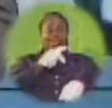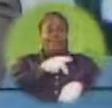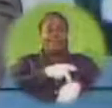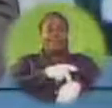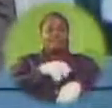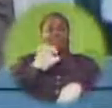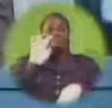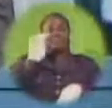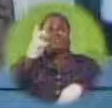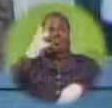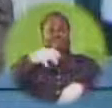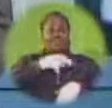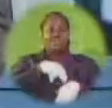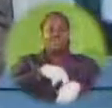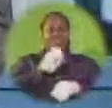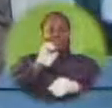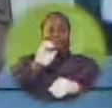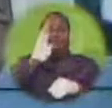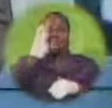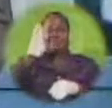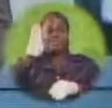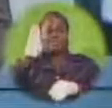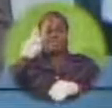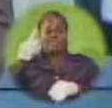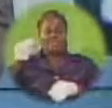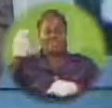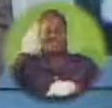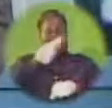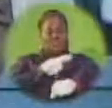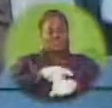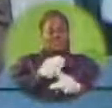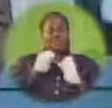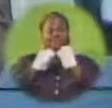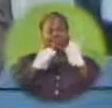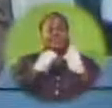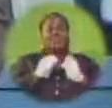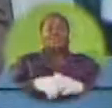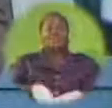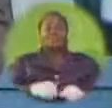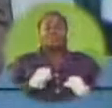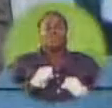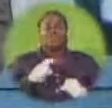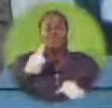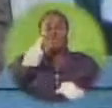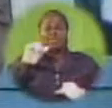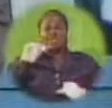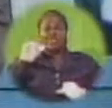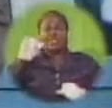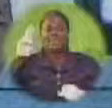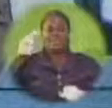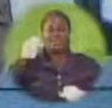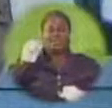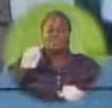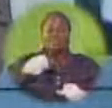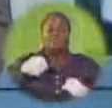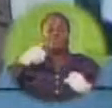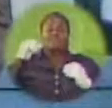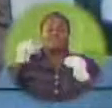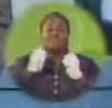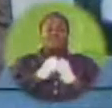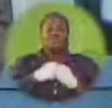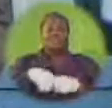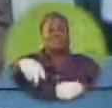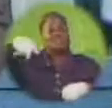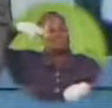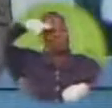of a seven-nation Caribbean tour. The Honorable Diane Ablazini will meet with the Prime Minister, Dr. The Honorable Baldwin